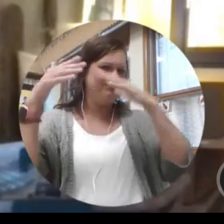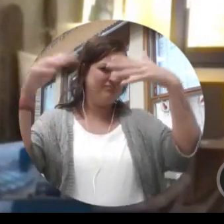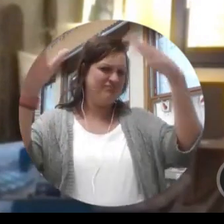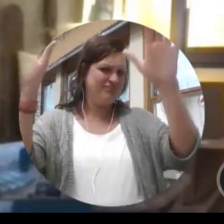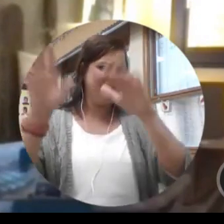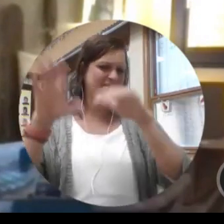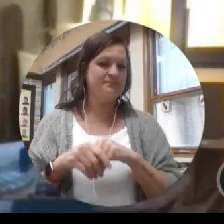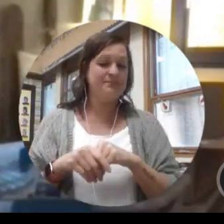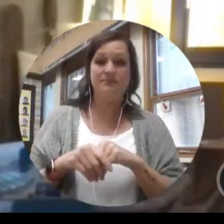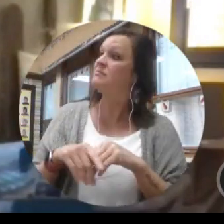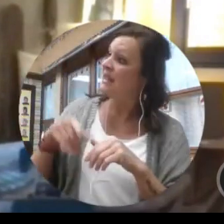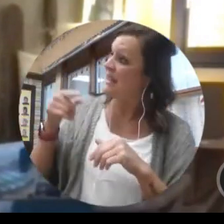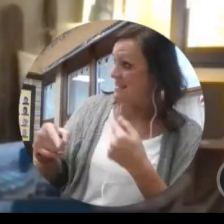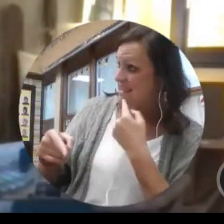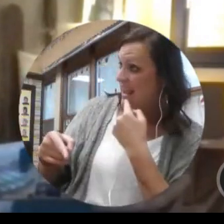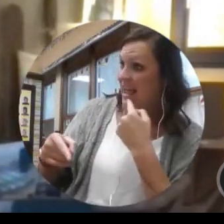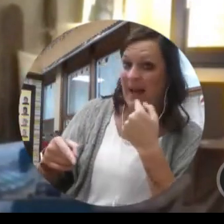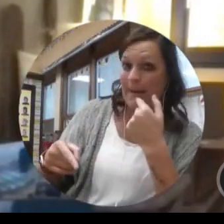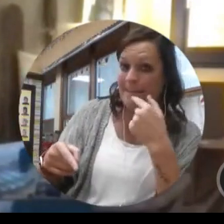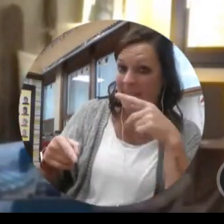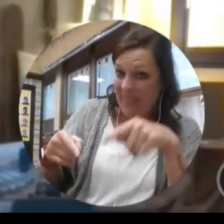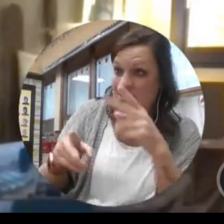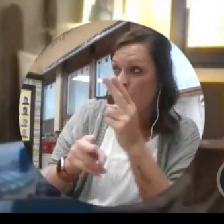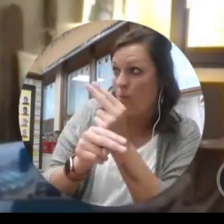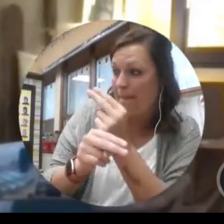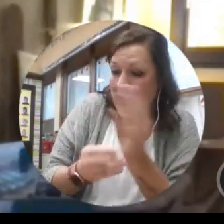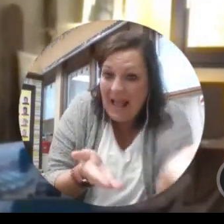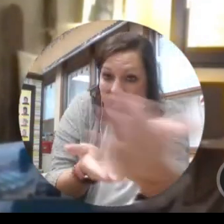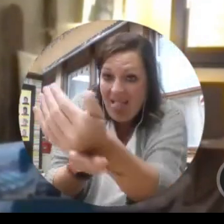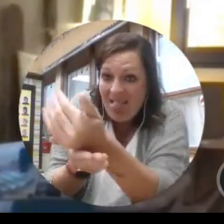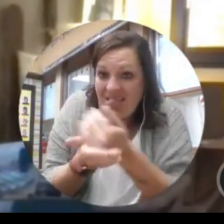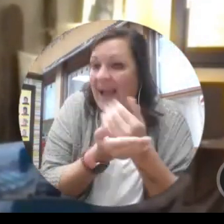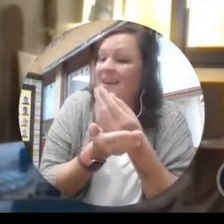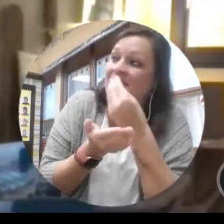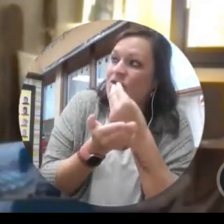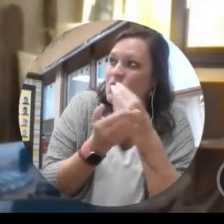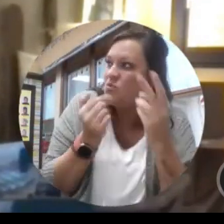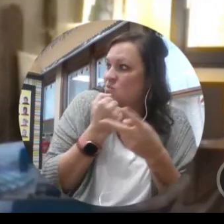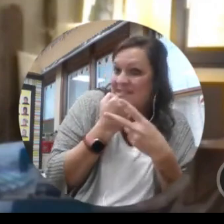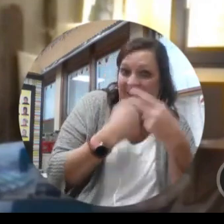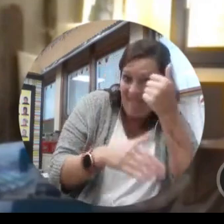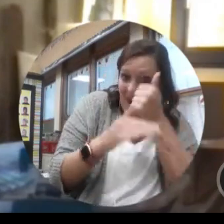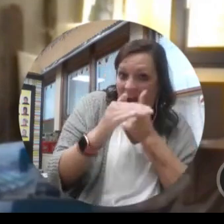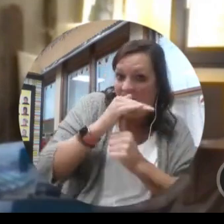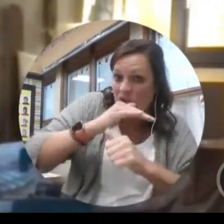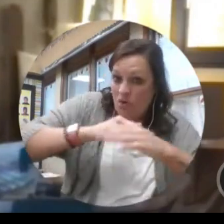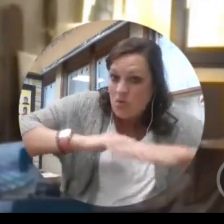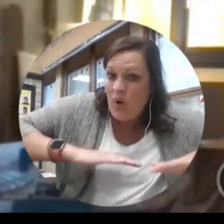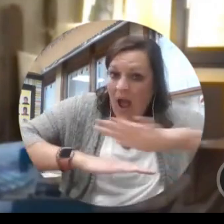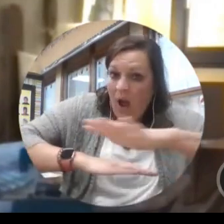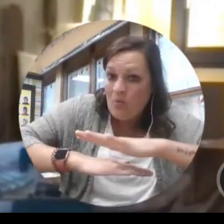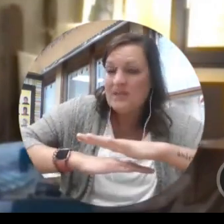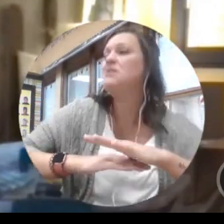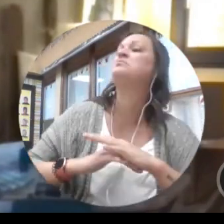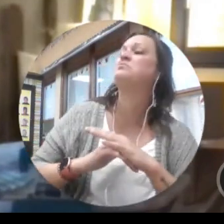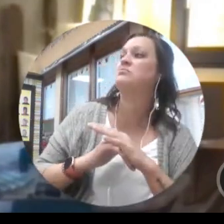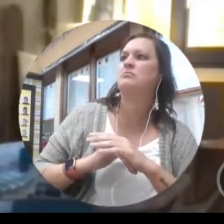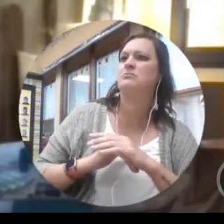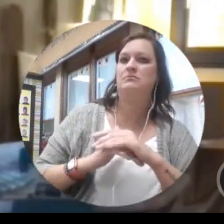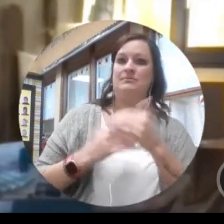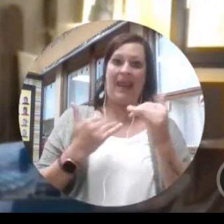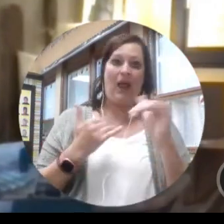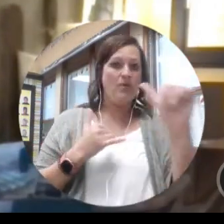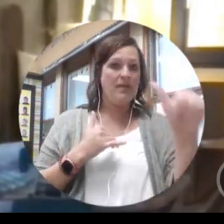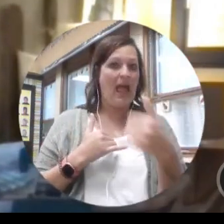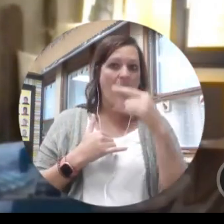"Pikas collect vegetation to store underground for the winter," Jack said. "They don't hibernate." The other kids were definitely paying attention